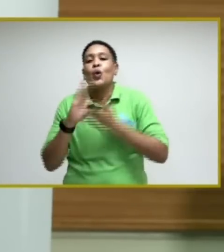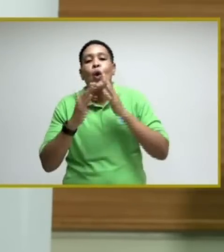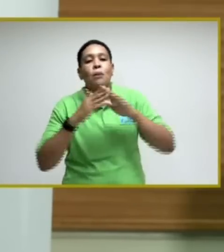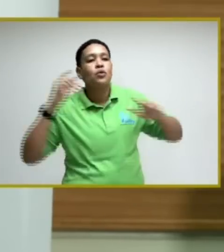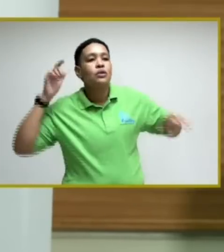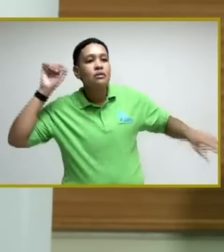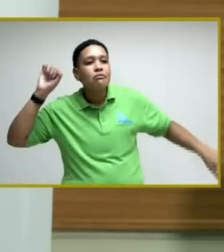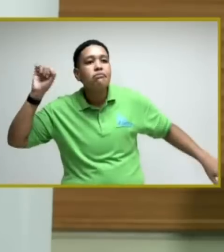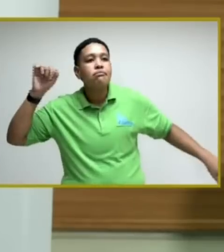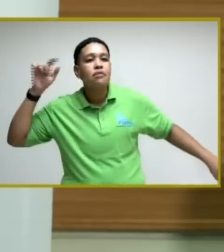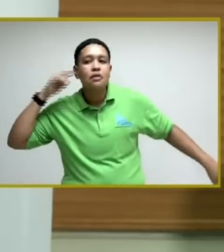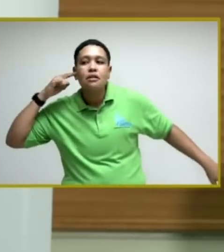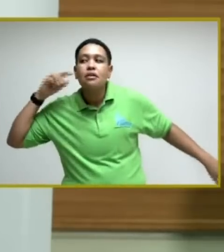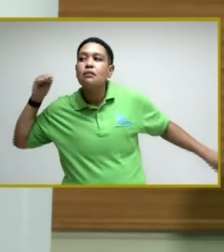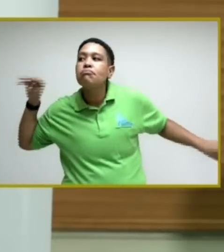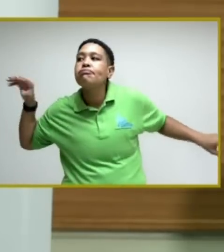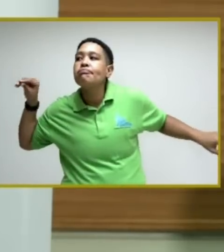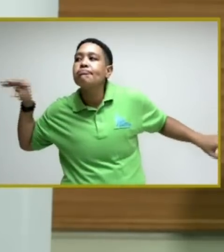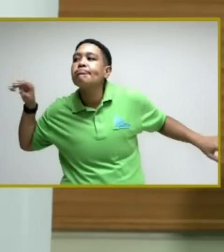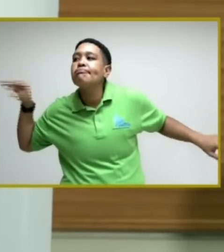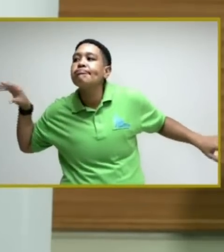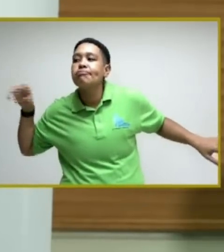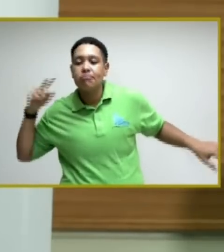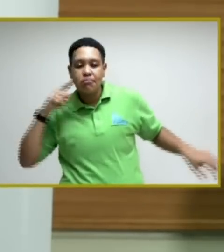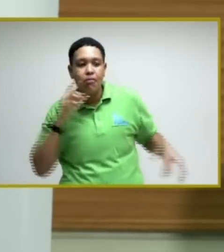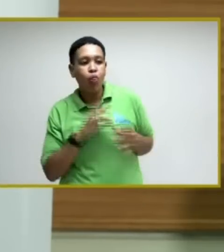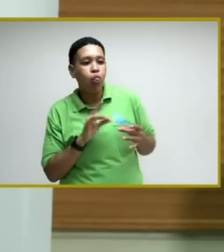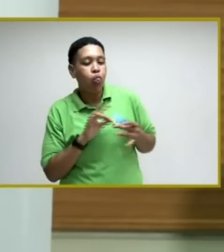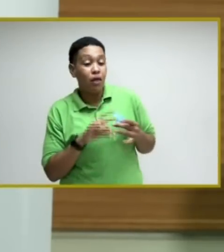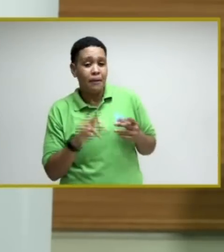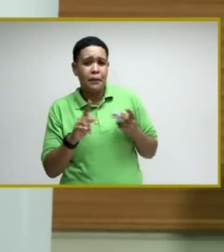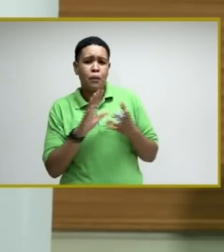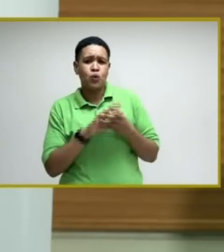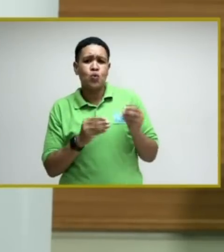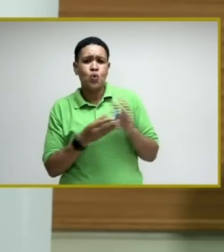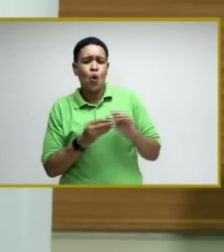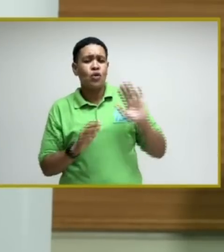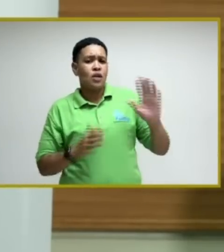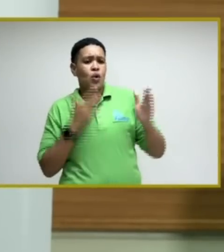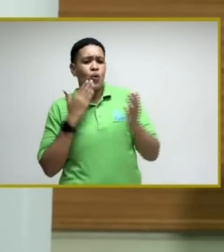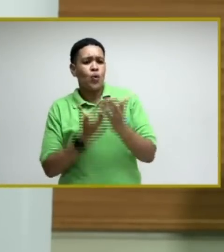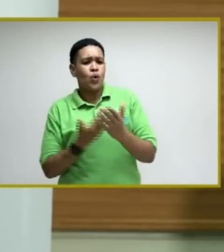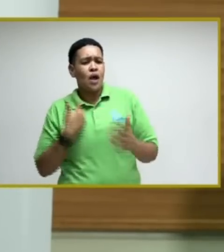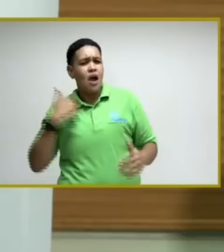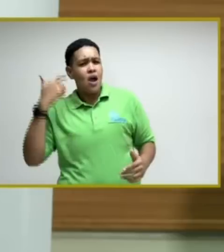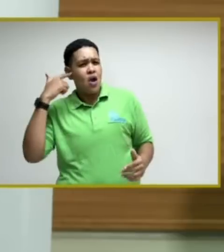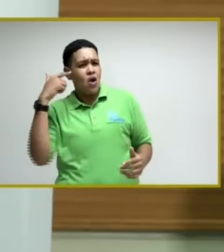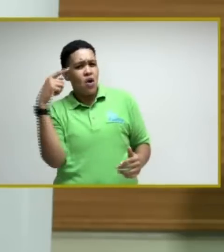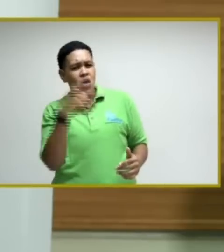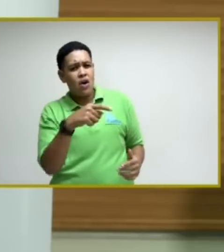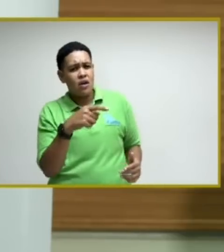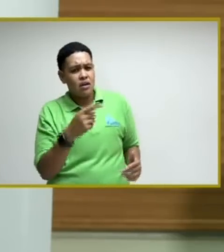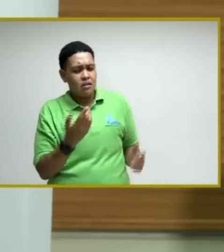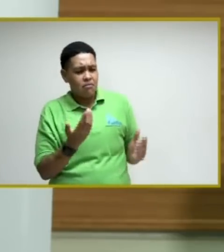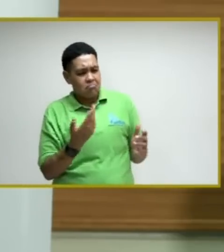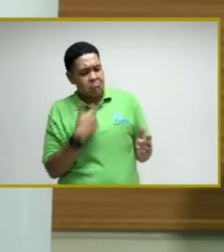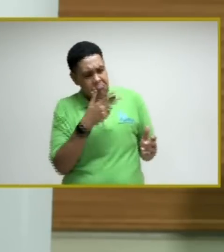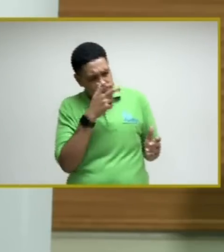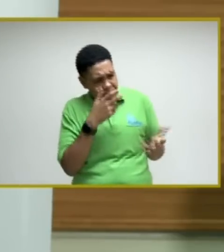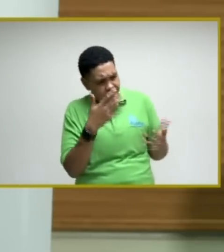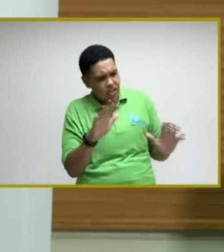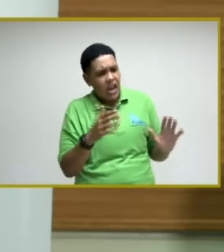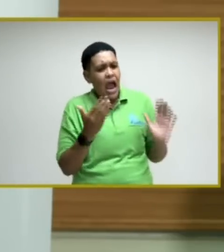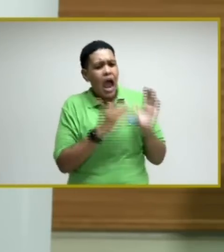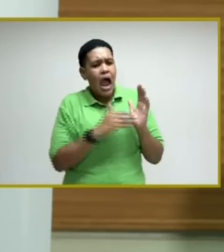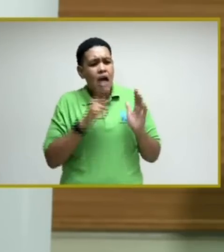loudspeakers, and so on. The testimonials and so on are good. I've heard, again, we've spoken about the